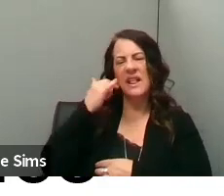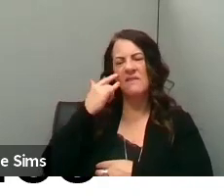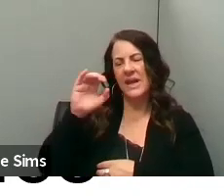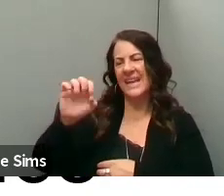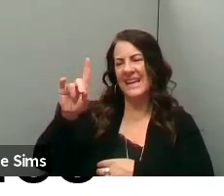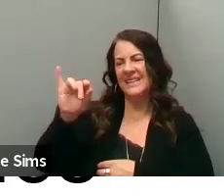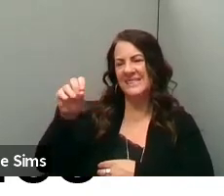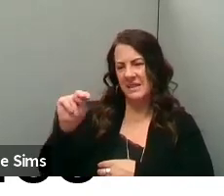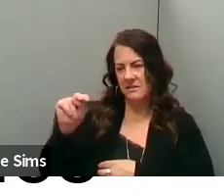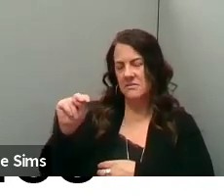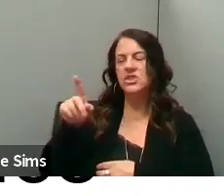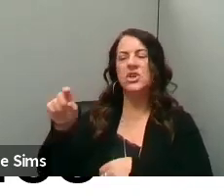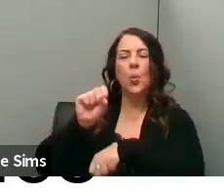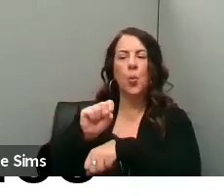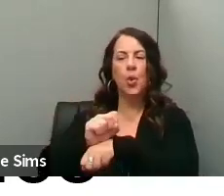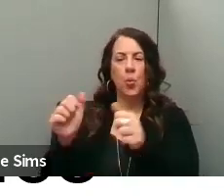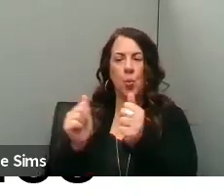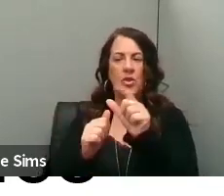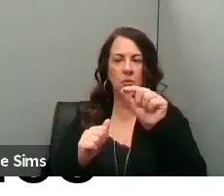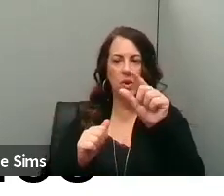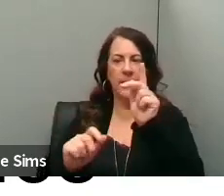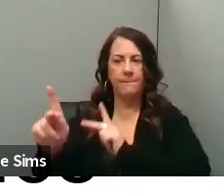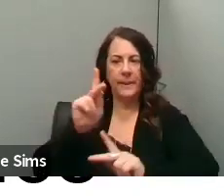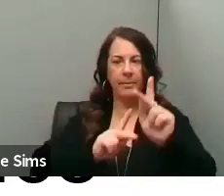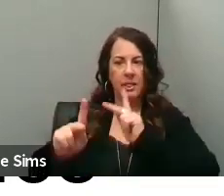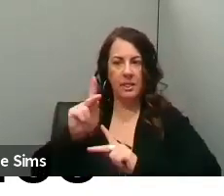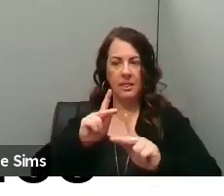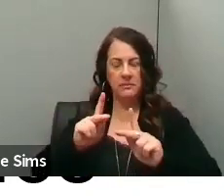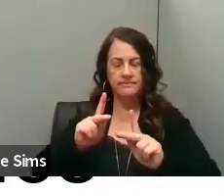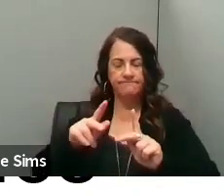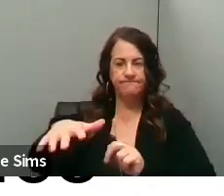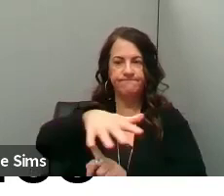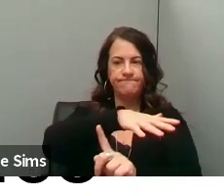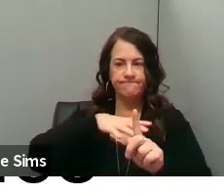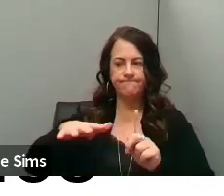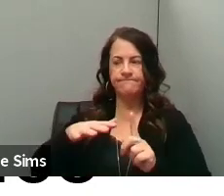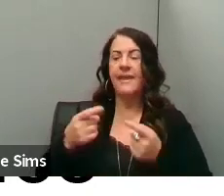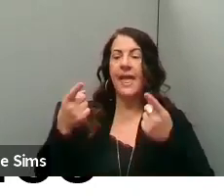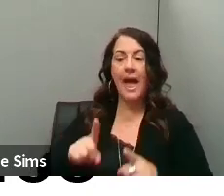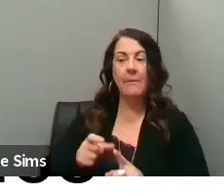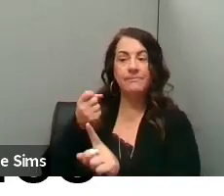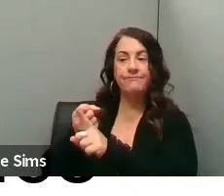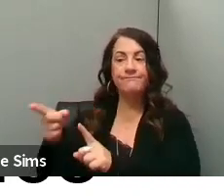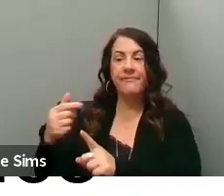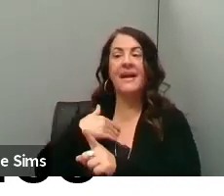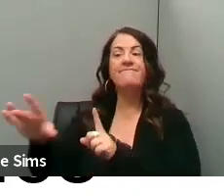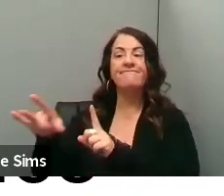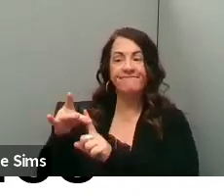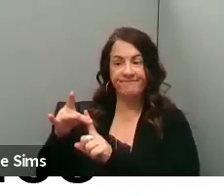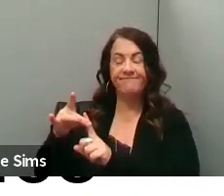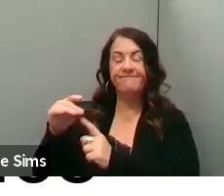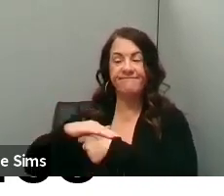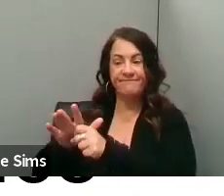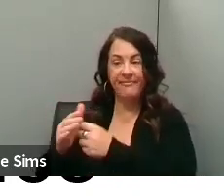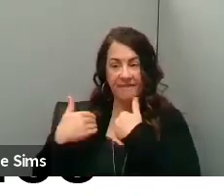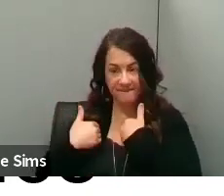people. Zara tests positive, excuse me, for COVID-19, and she tells her boss,